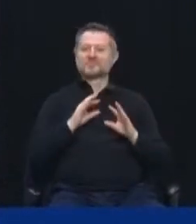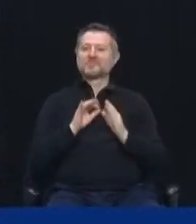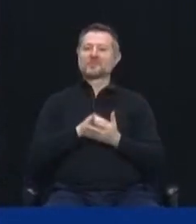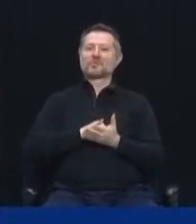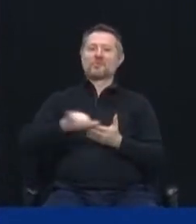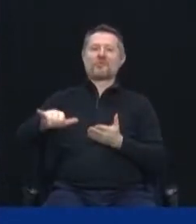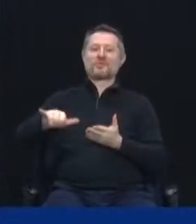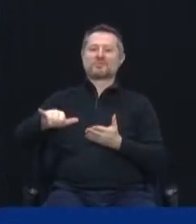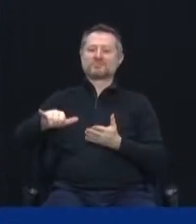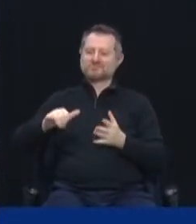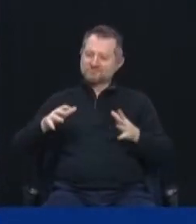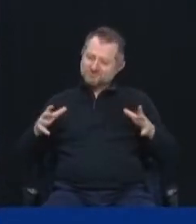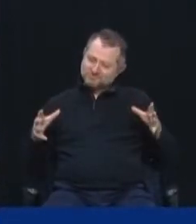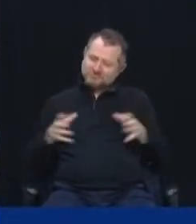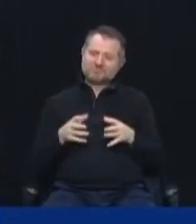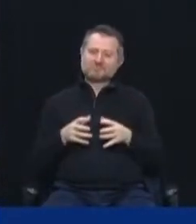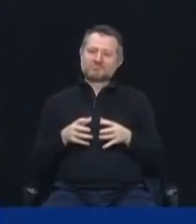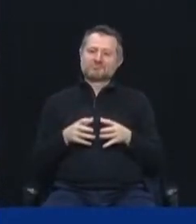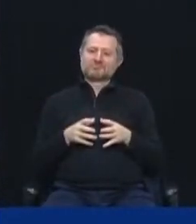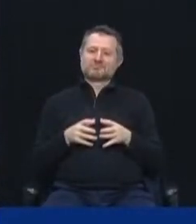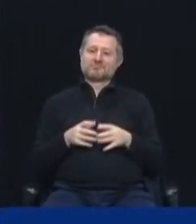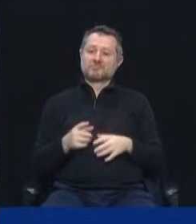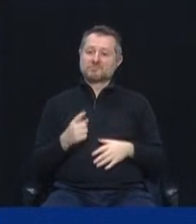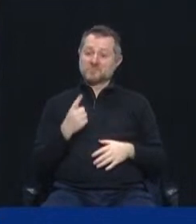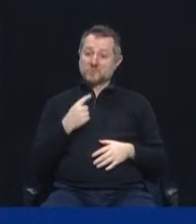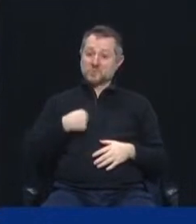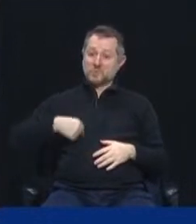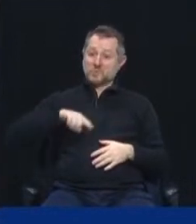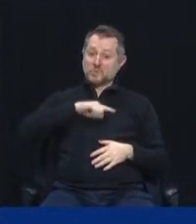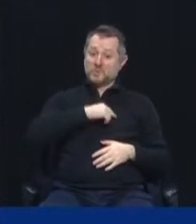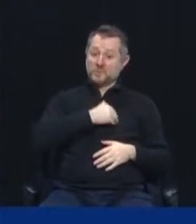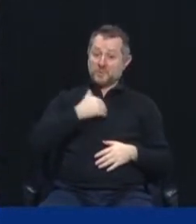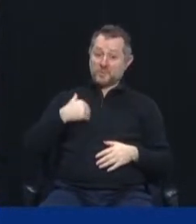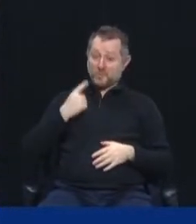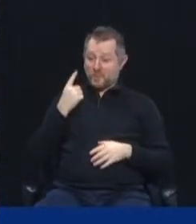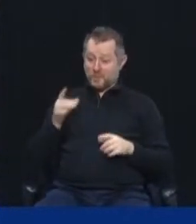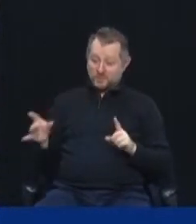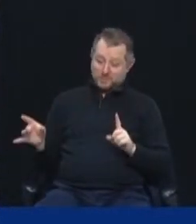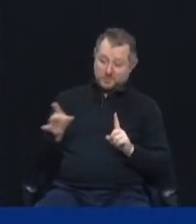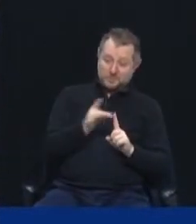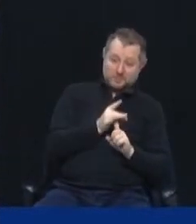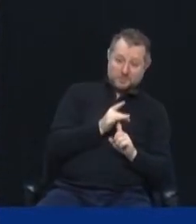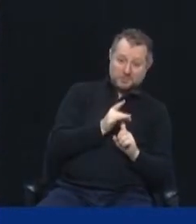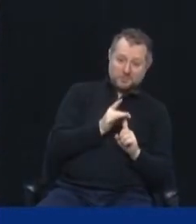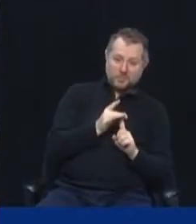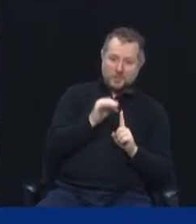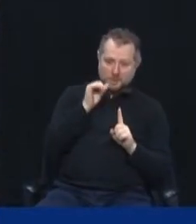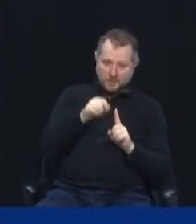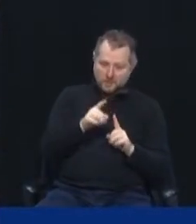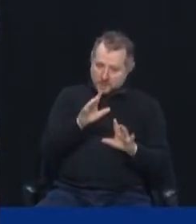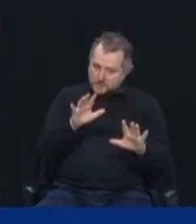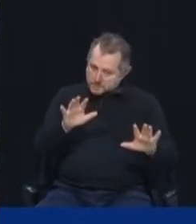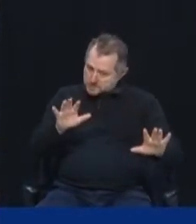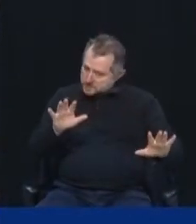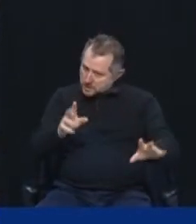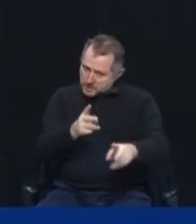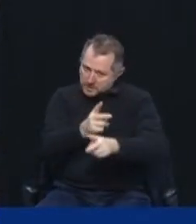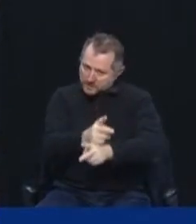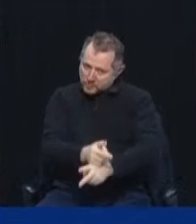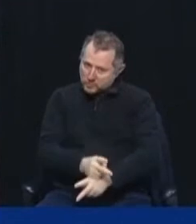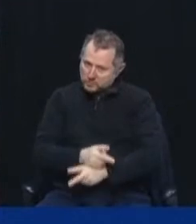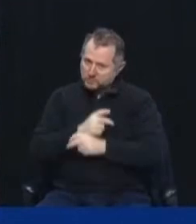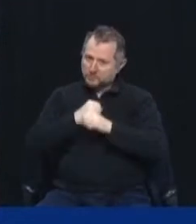A member of the family has a virus. That member of the family takes precautions to protect the